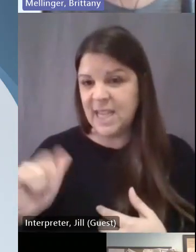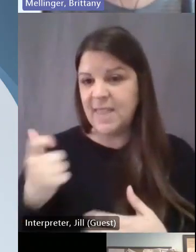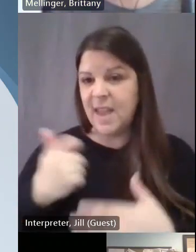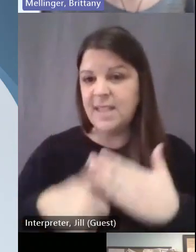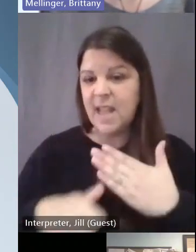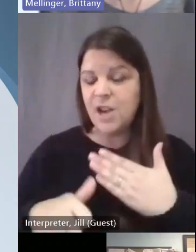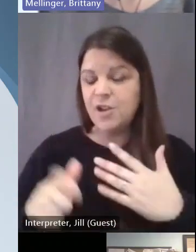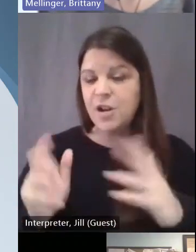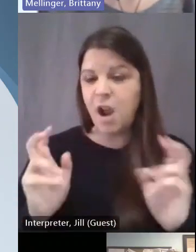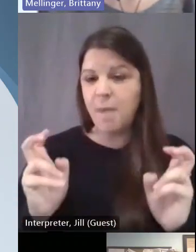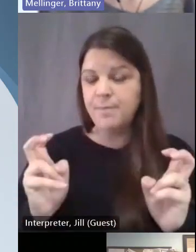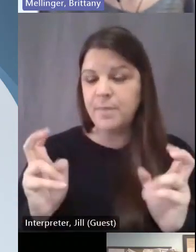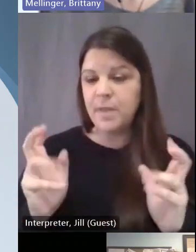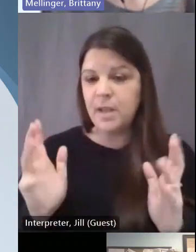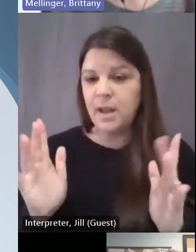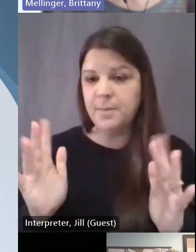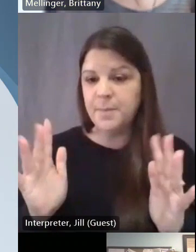under